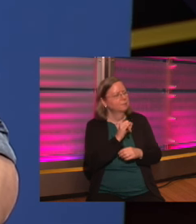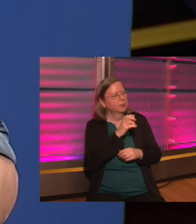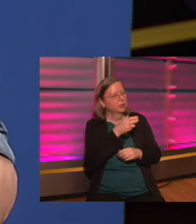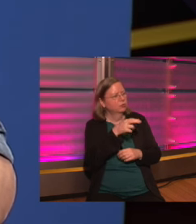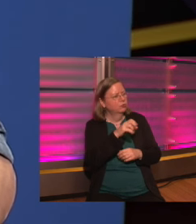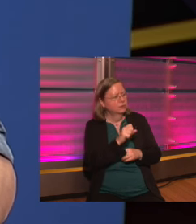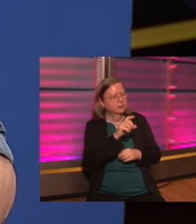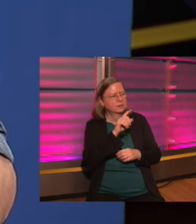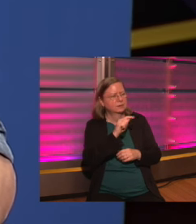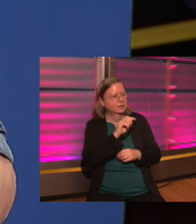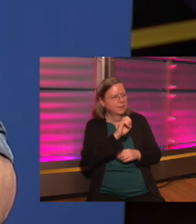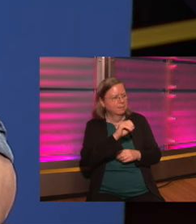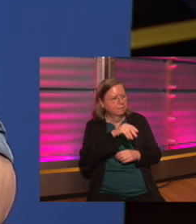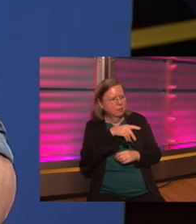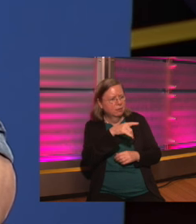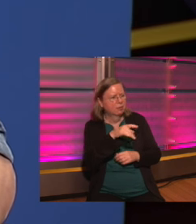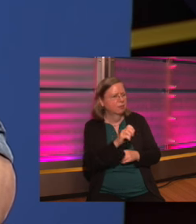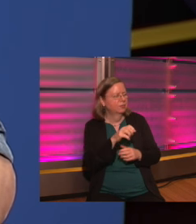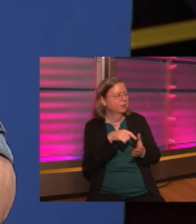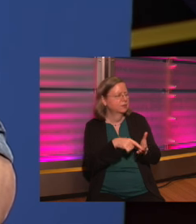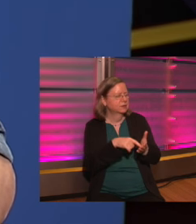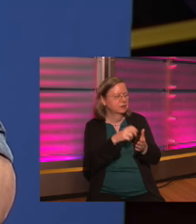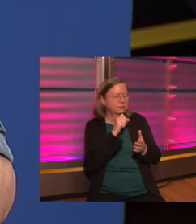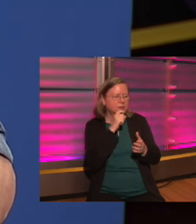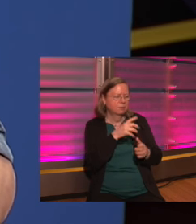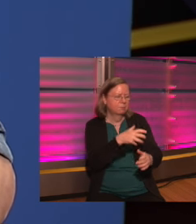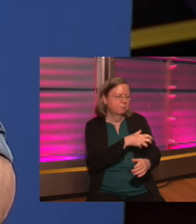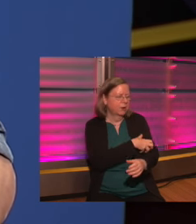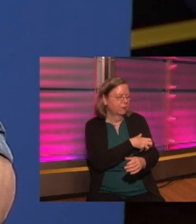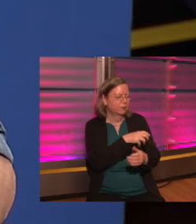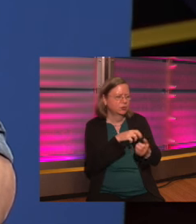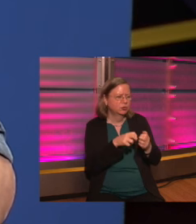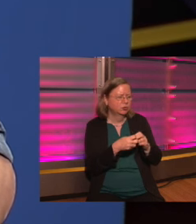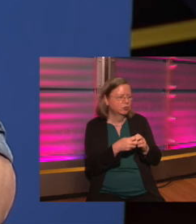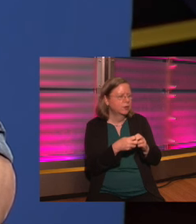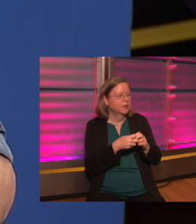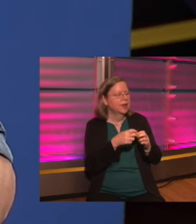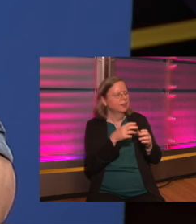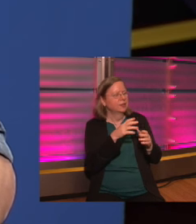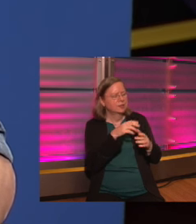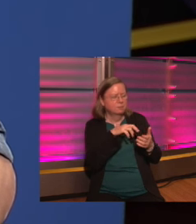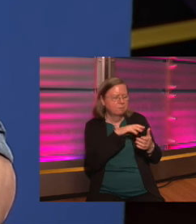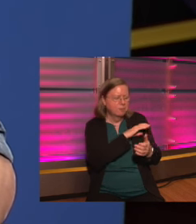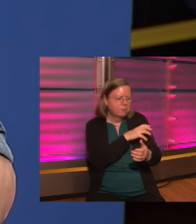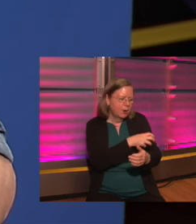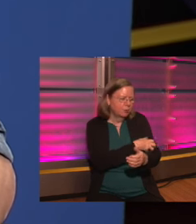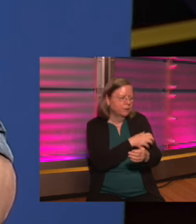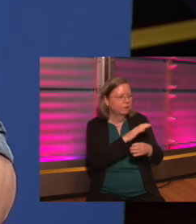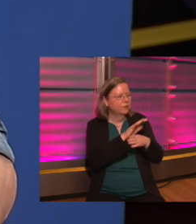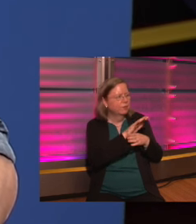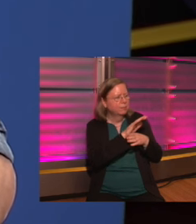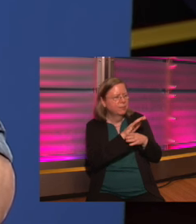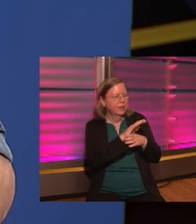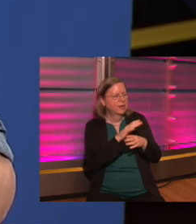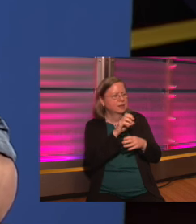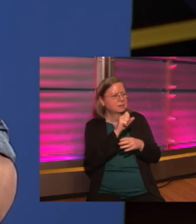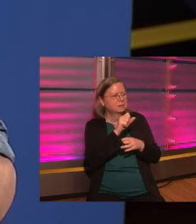issue that just we don't get enough media attention on. It is Salam Neighbor on Netflix. I look forward to watching it again.